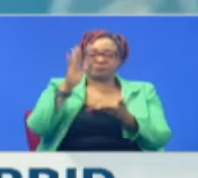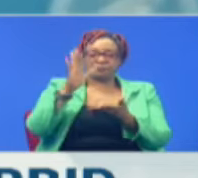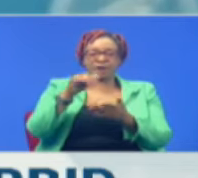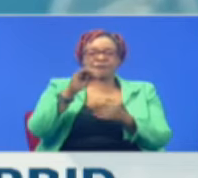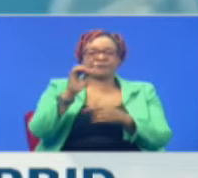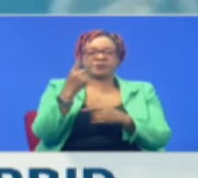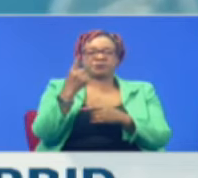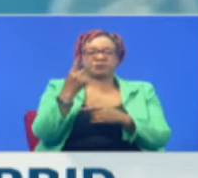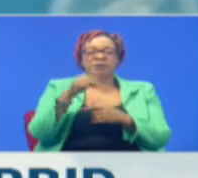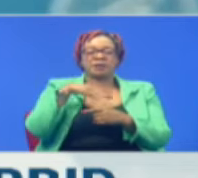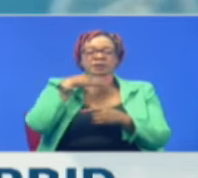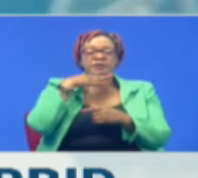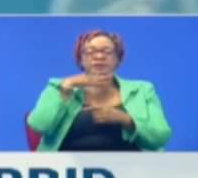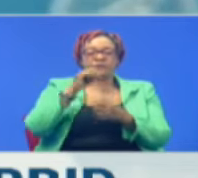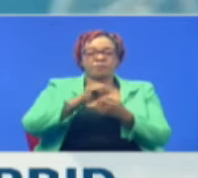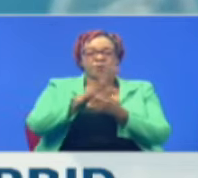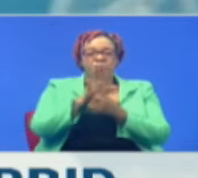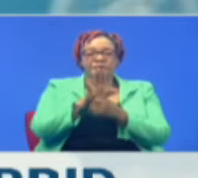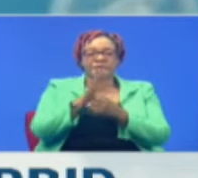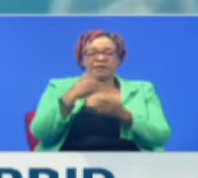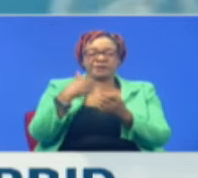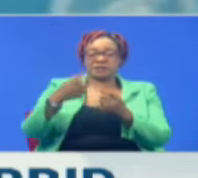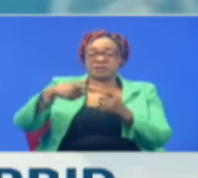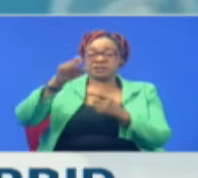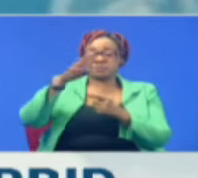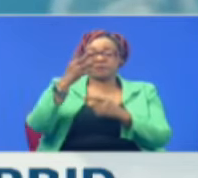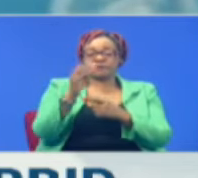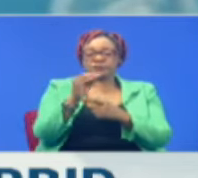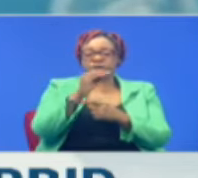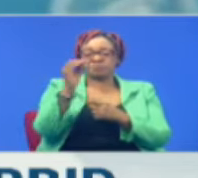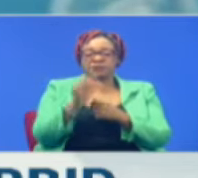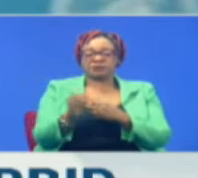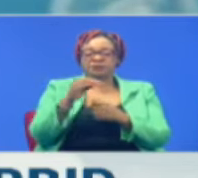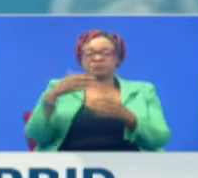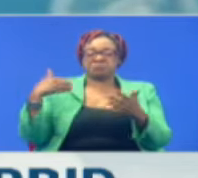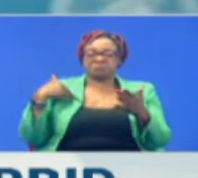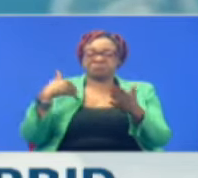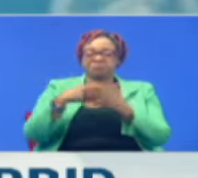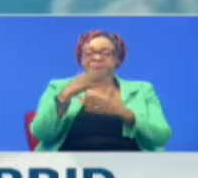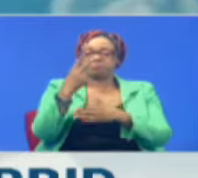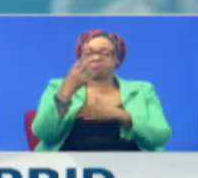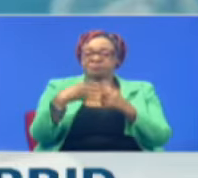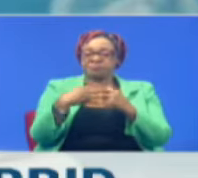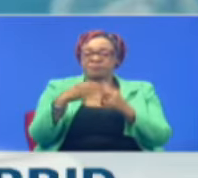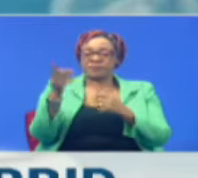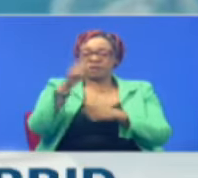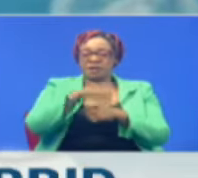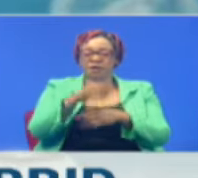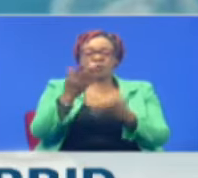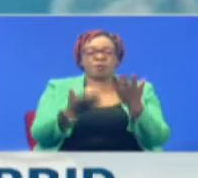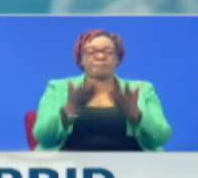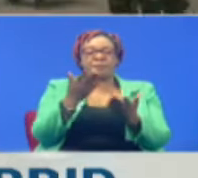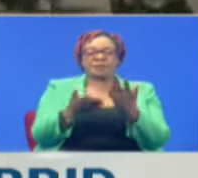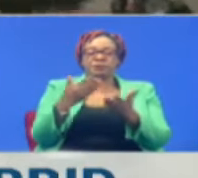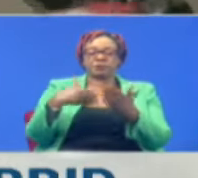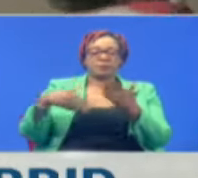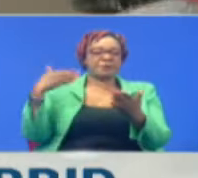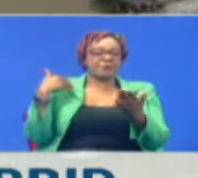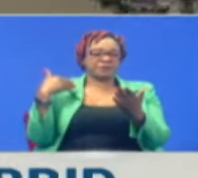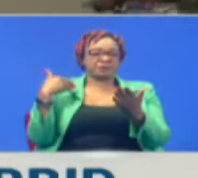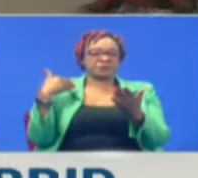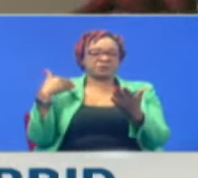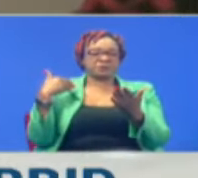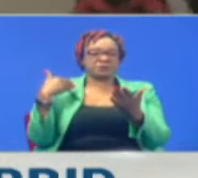from COVID-19 have increased by 40% in the last 28 days compared to the previous 28 days. This